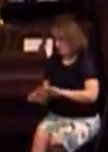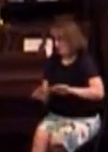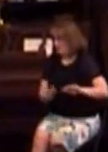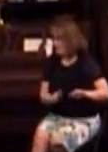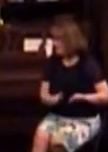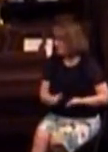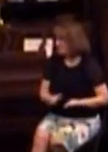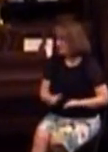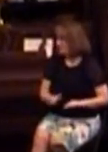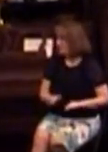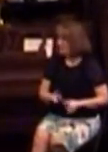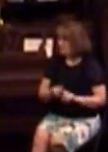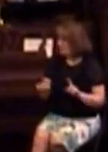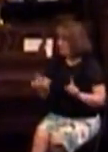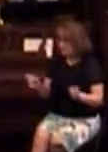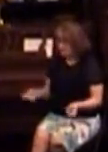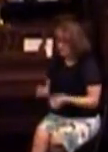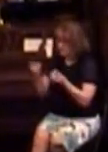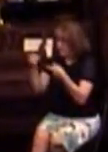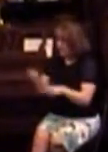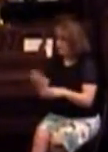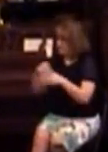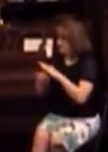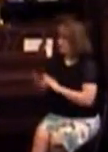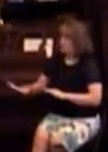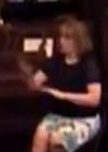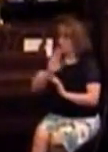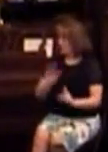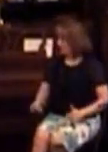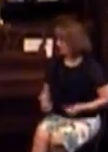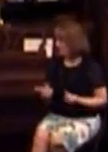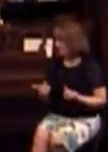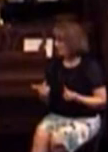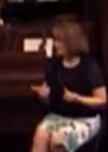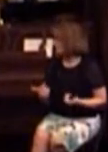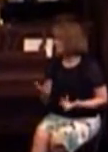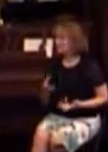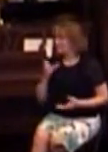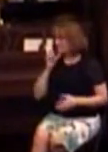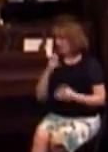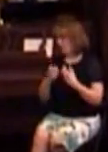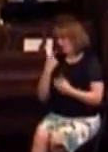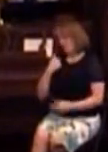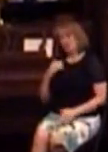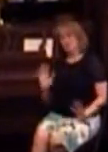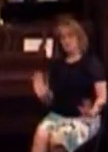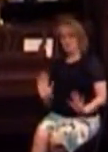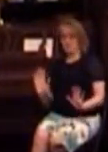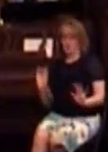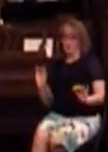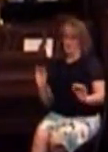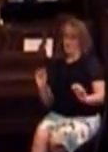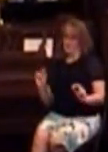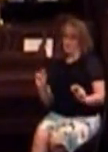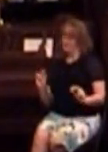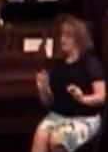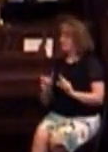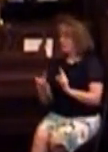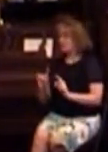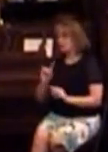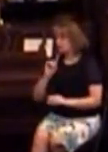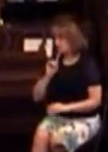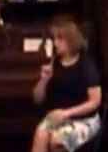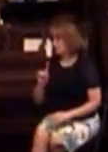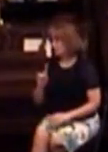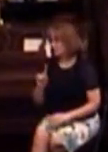I don't even see that it's a problem. It's a problem. You're blind to it. It's going to do